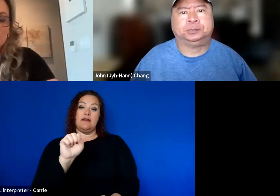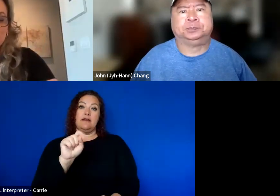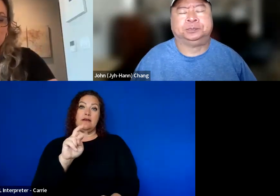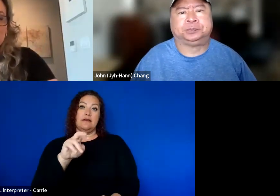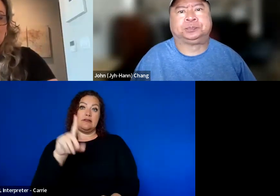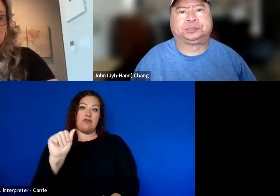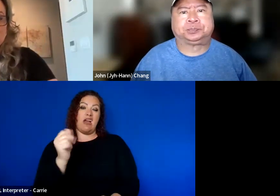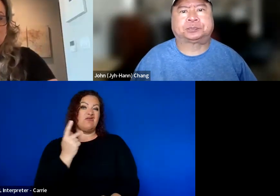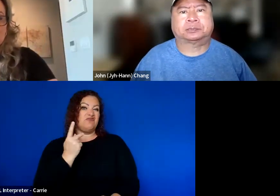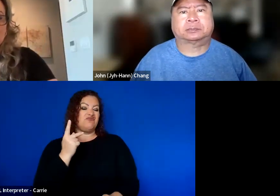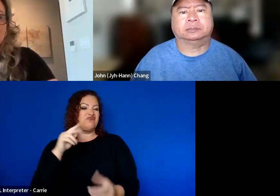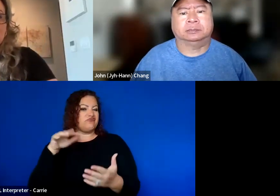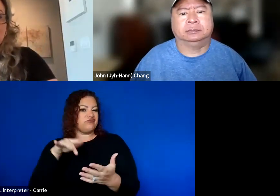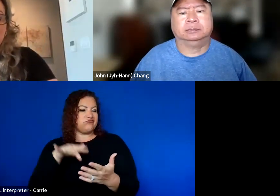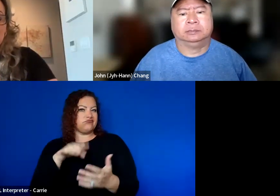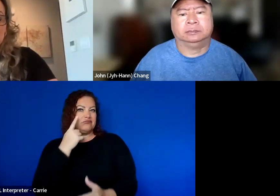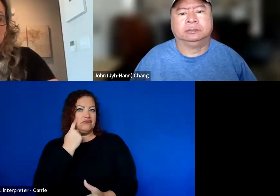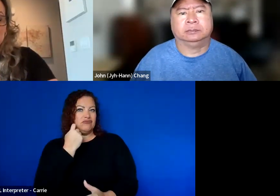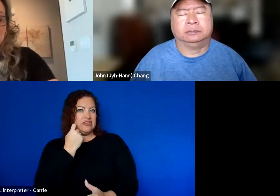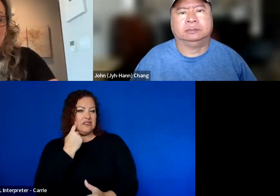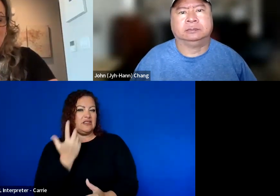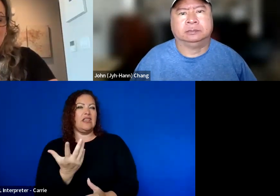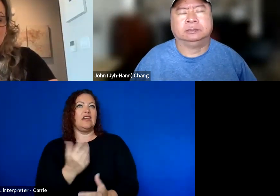looking at recently.